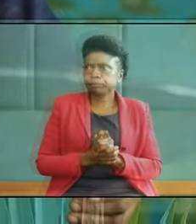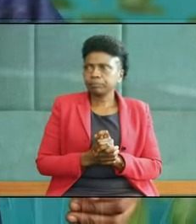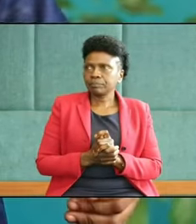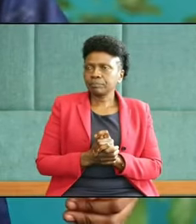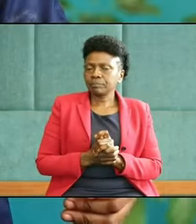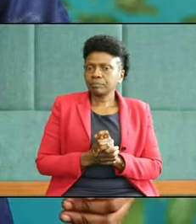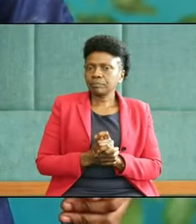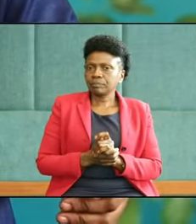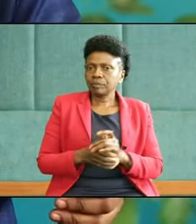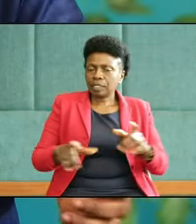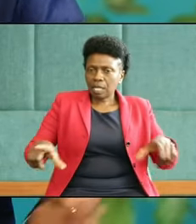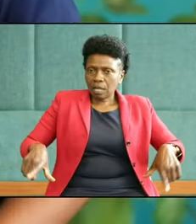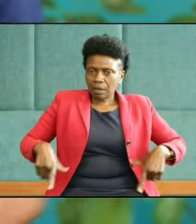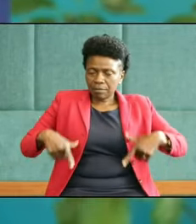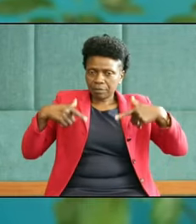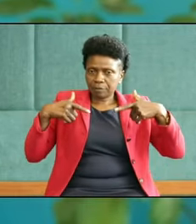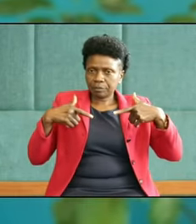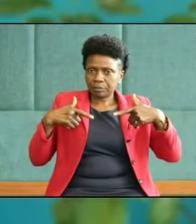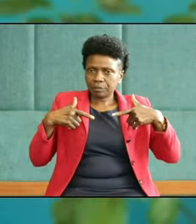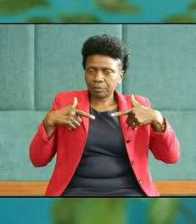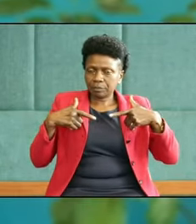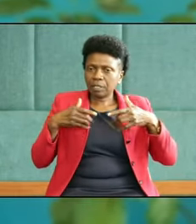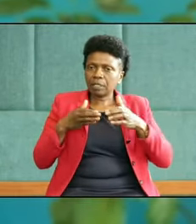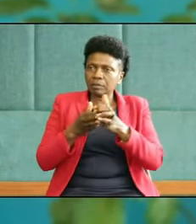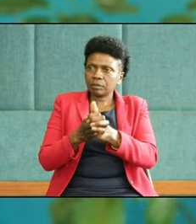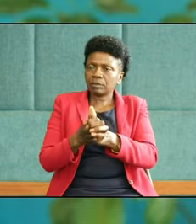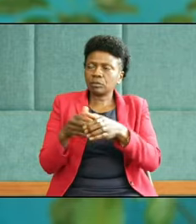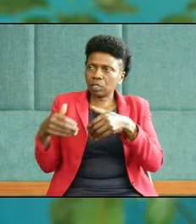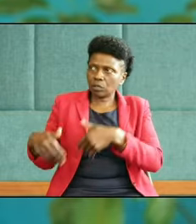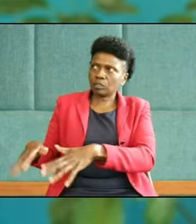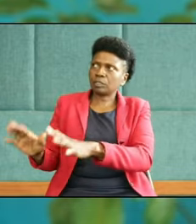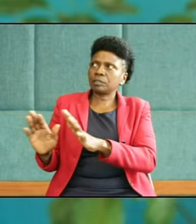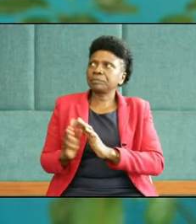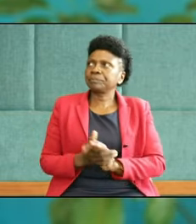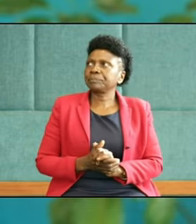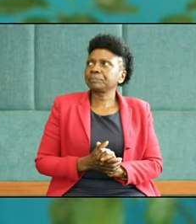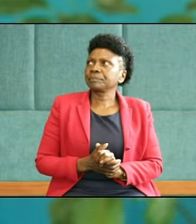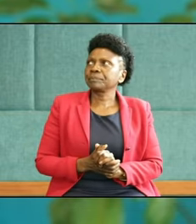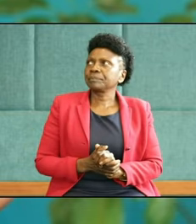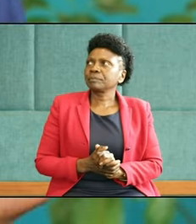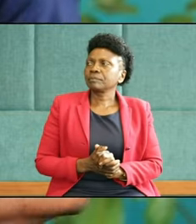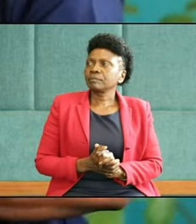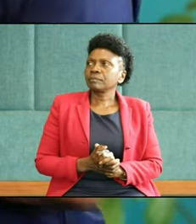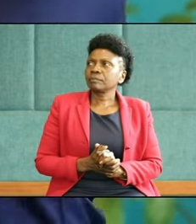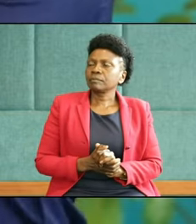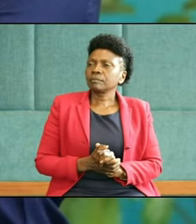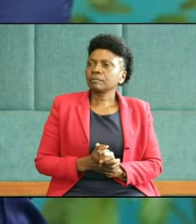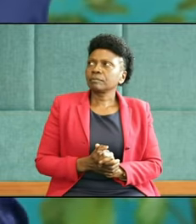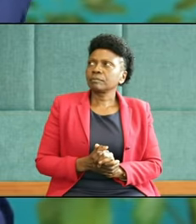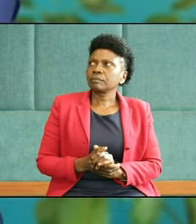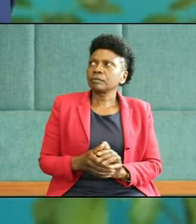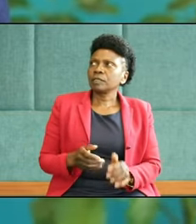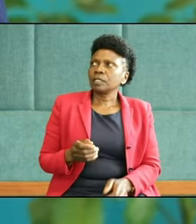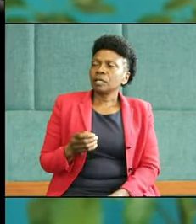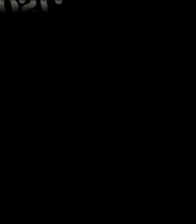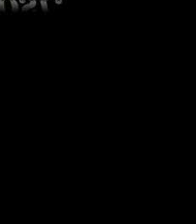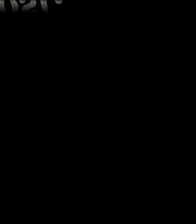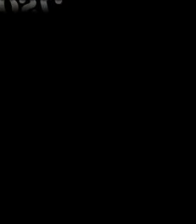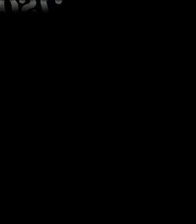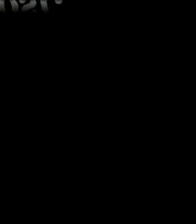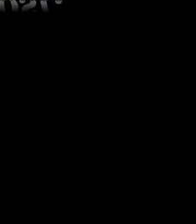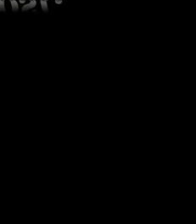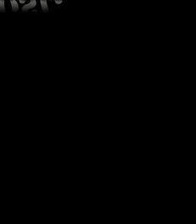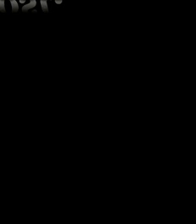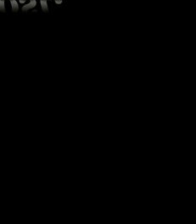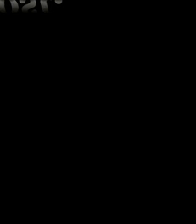A lifeline to the lost. Let me get to my second main point. The preaching